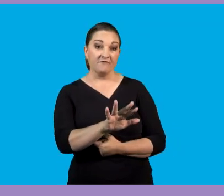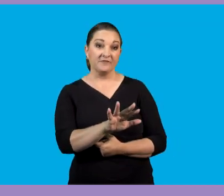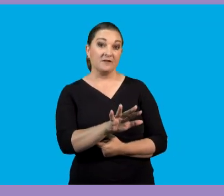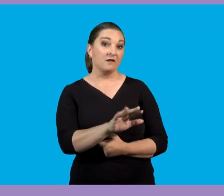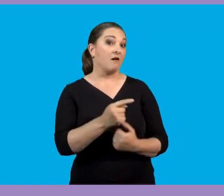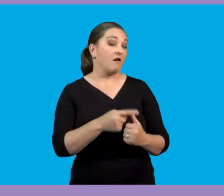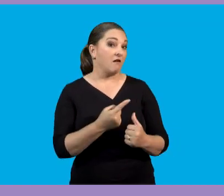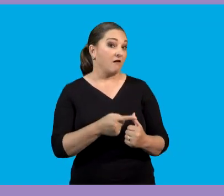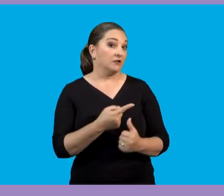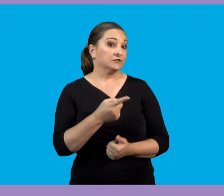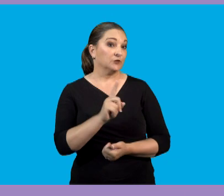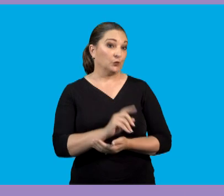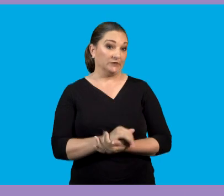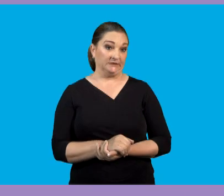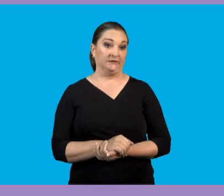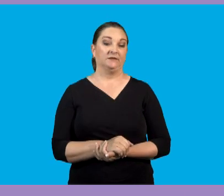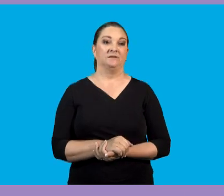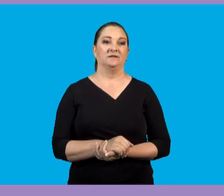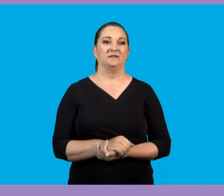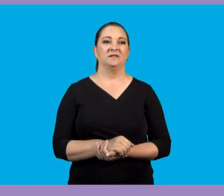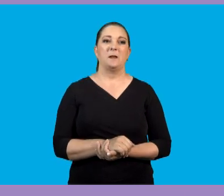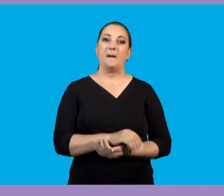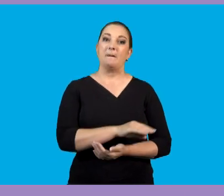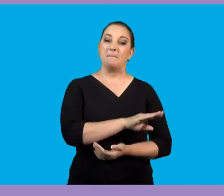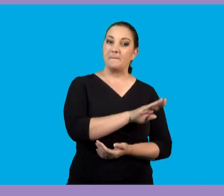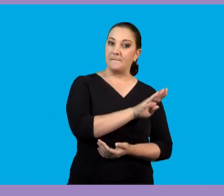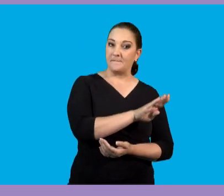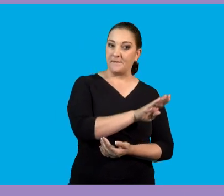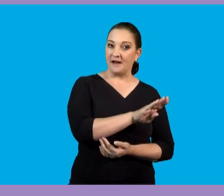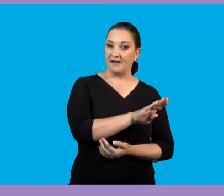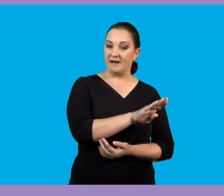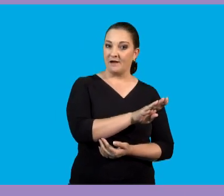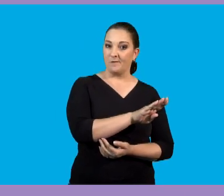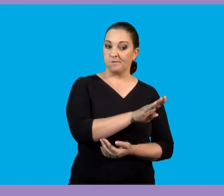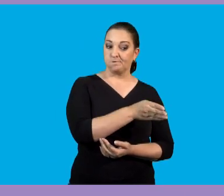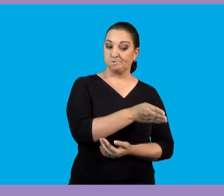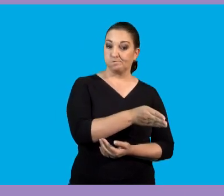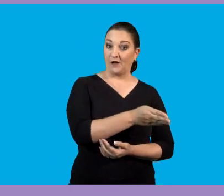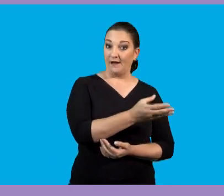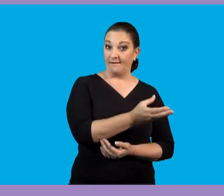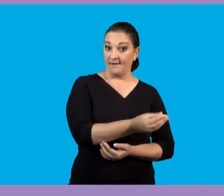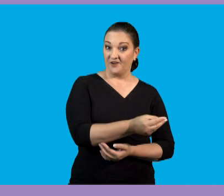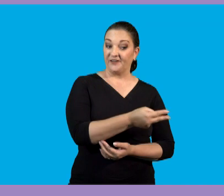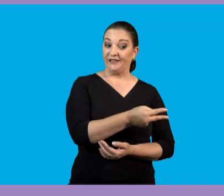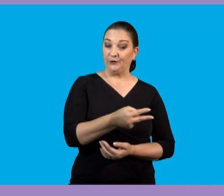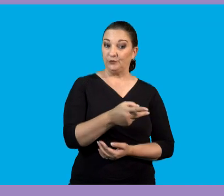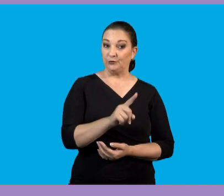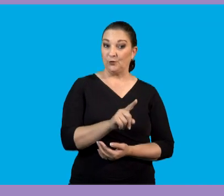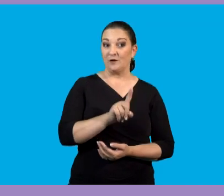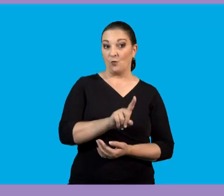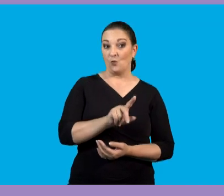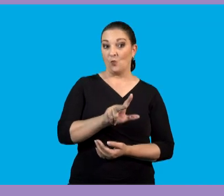degrees. That will leave us with, well, firstly, we have that B, and we are going to have that equals